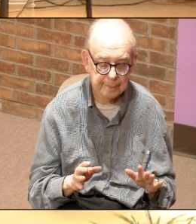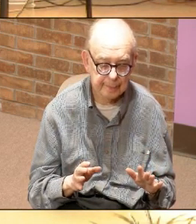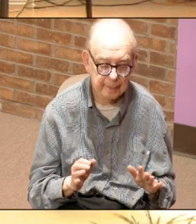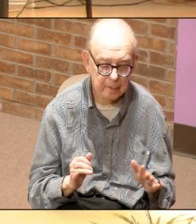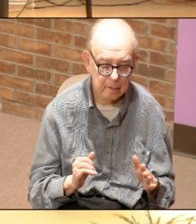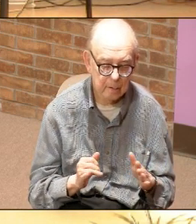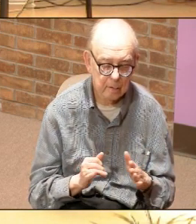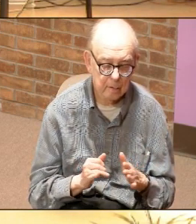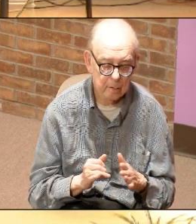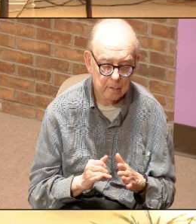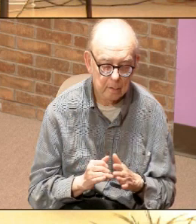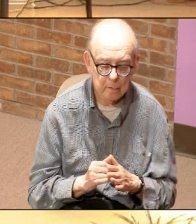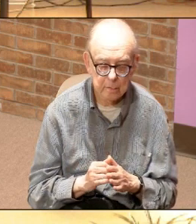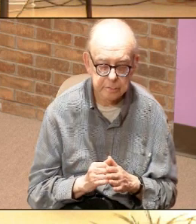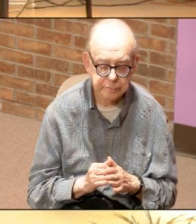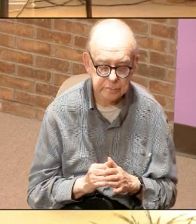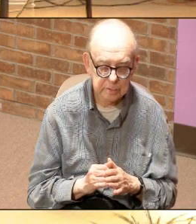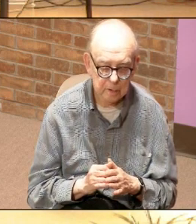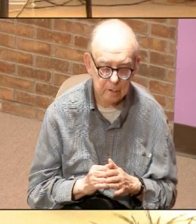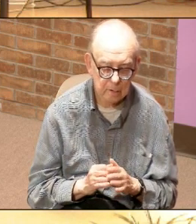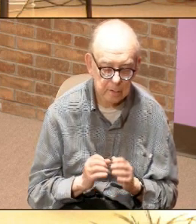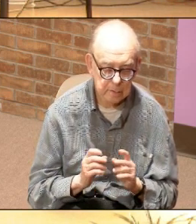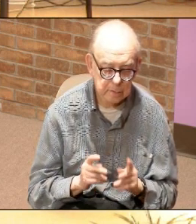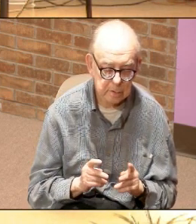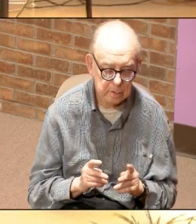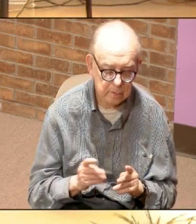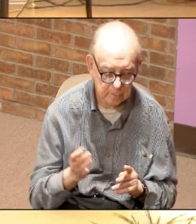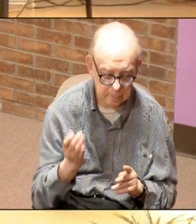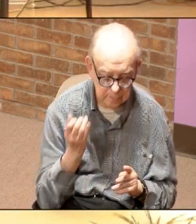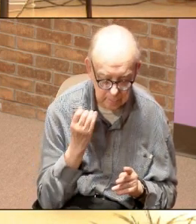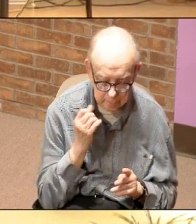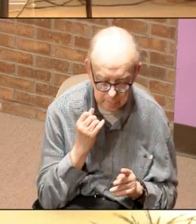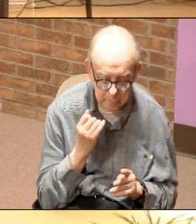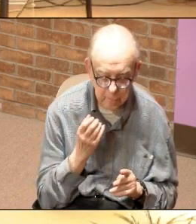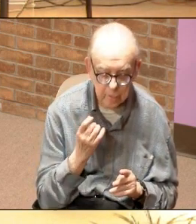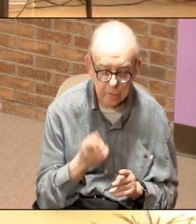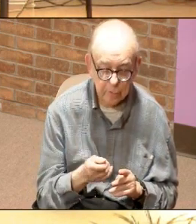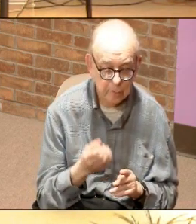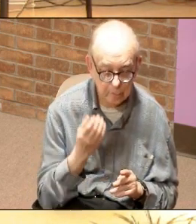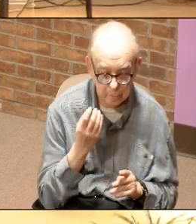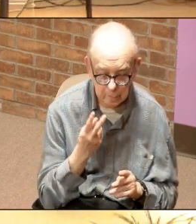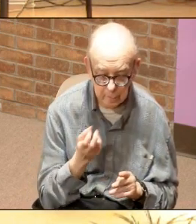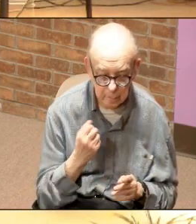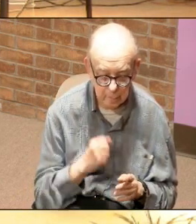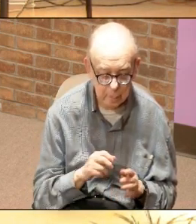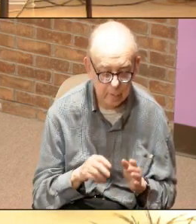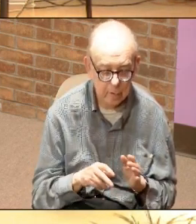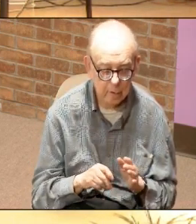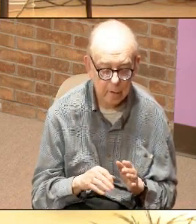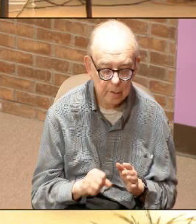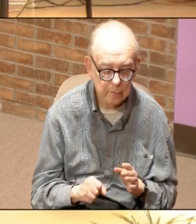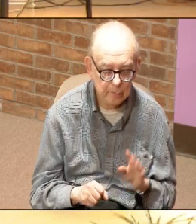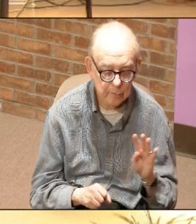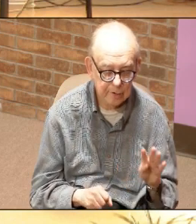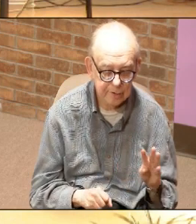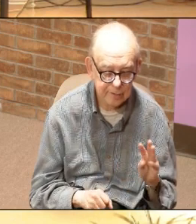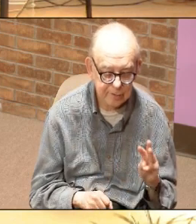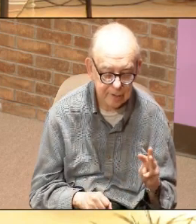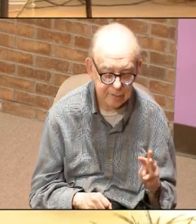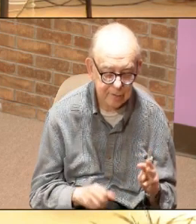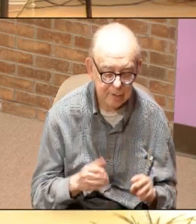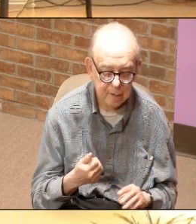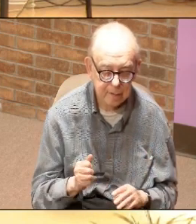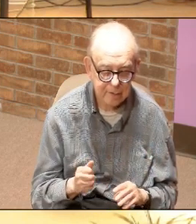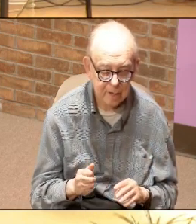than being busy. Okay? If you don't believe me, Psalms 46:10.